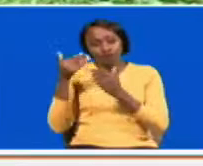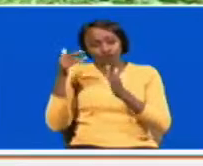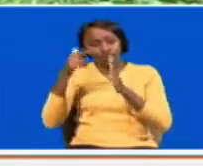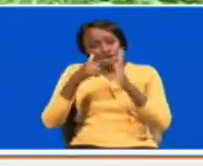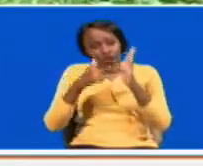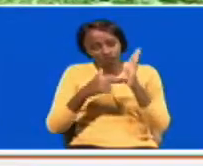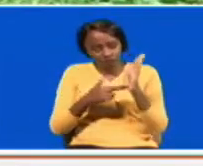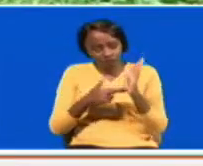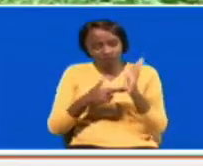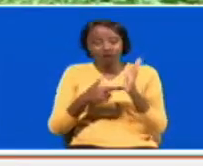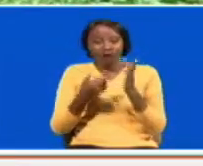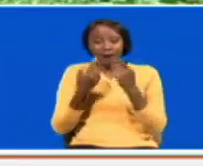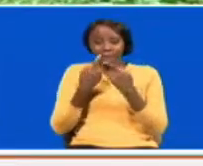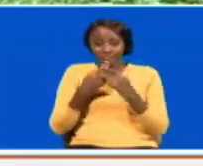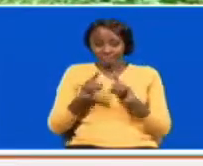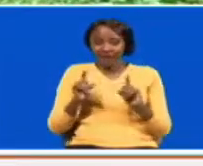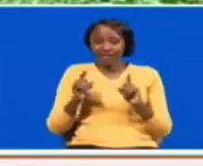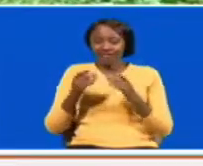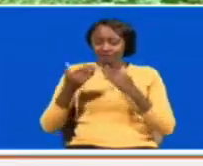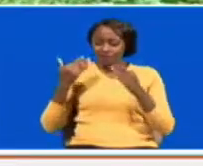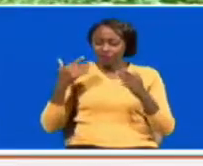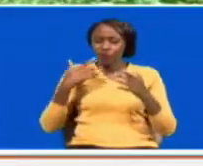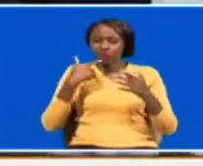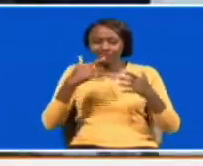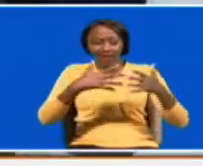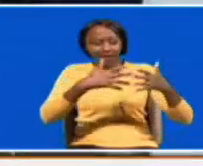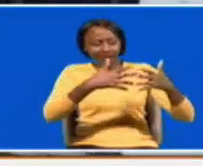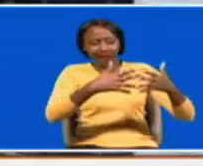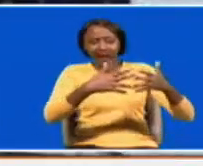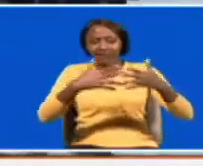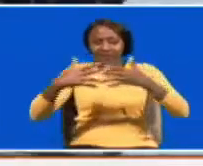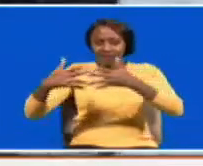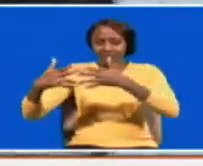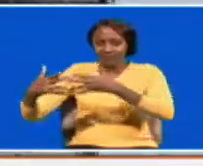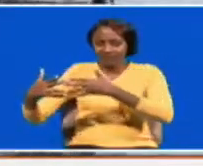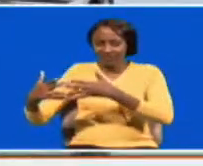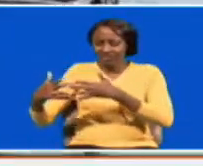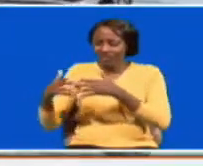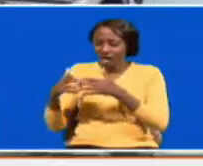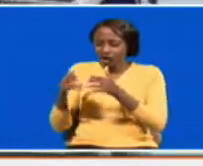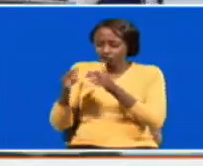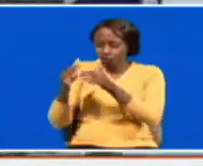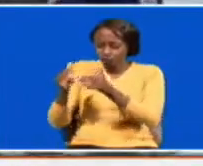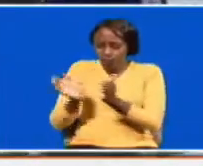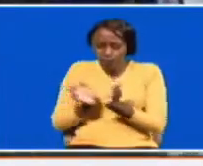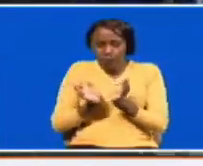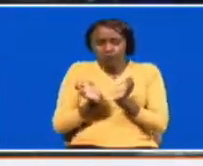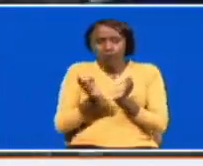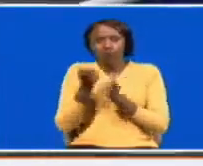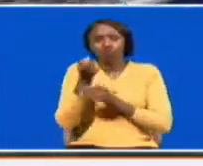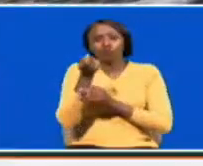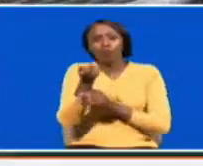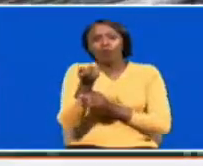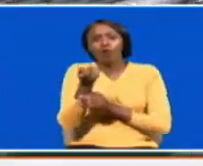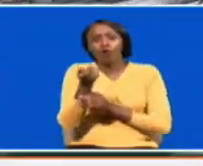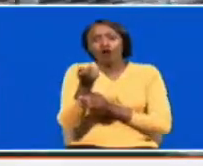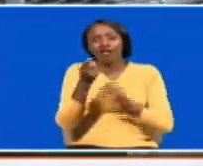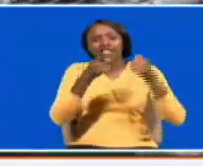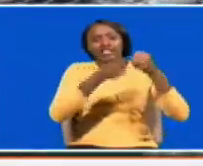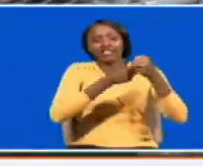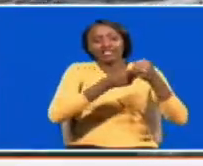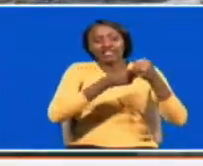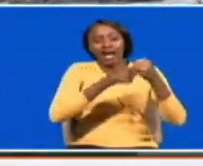We recommend cages to be put for small cage farmers around